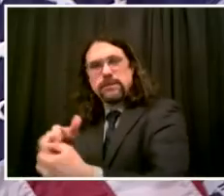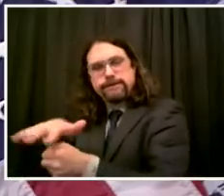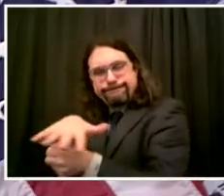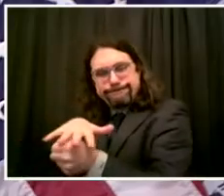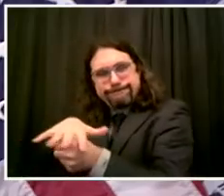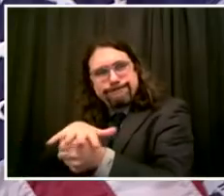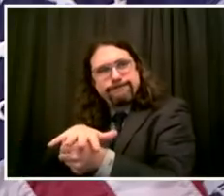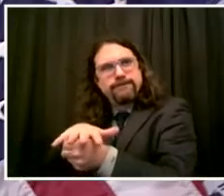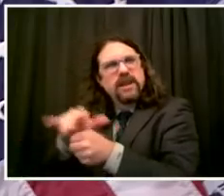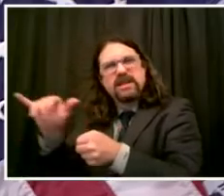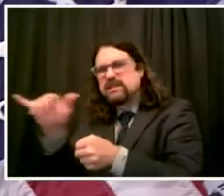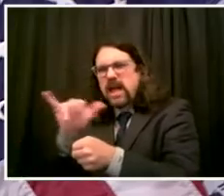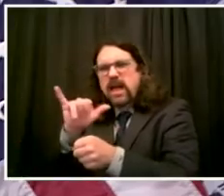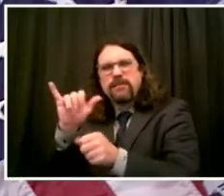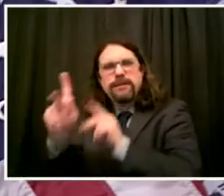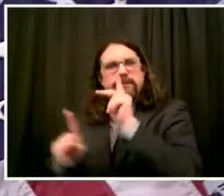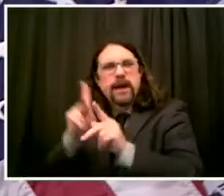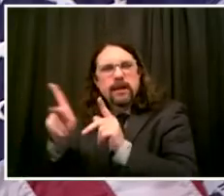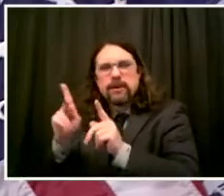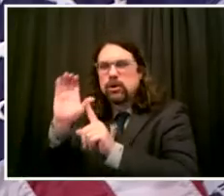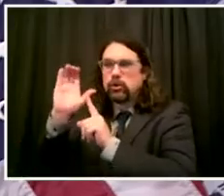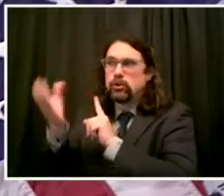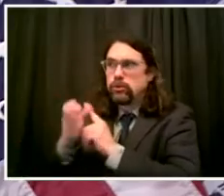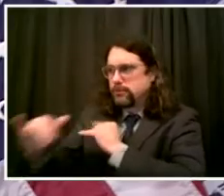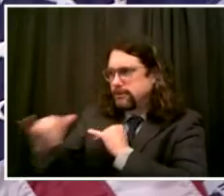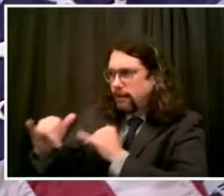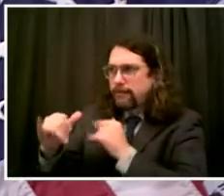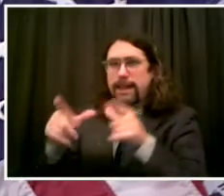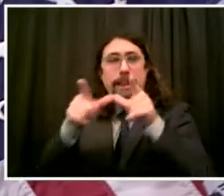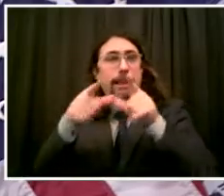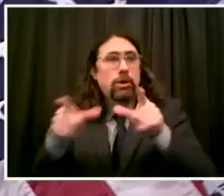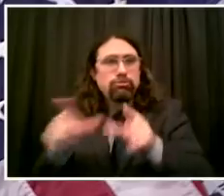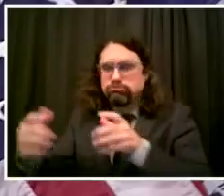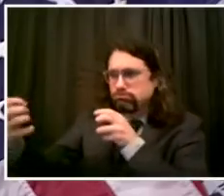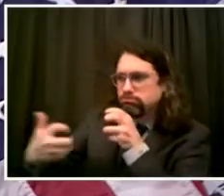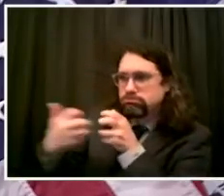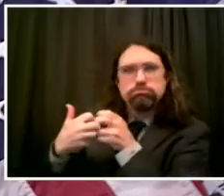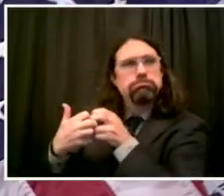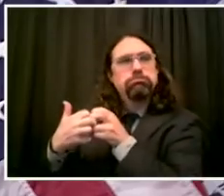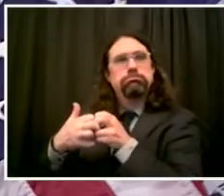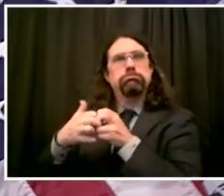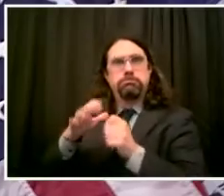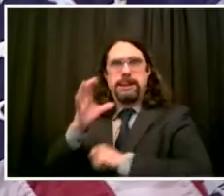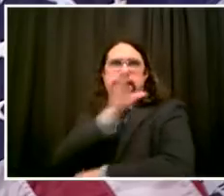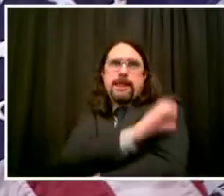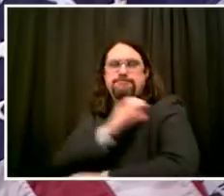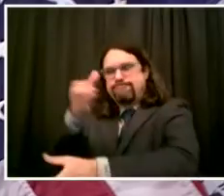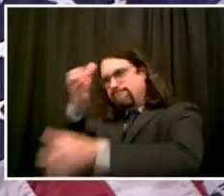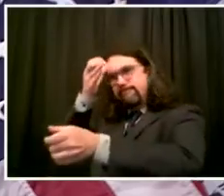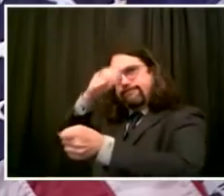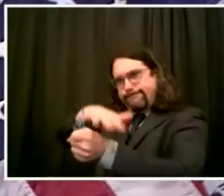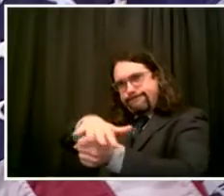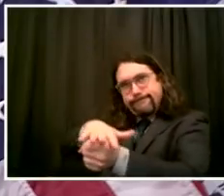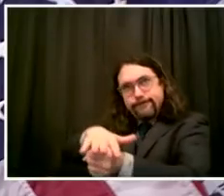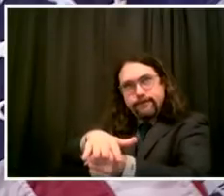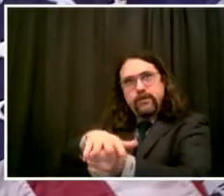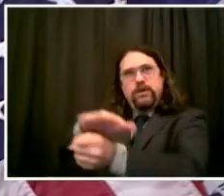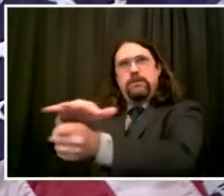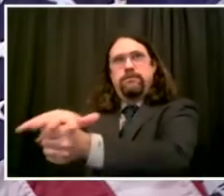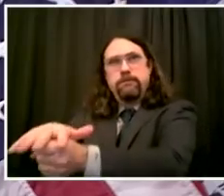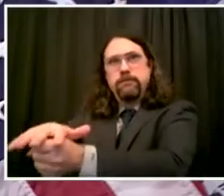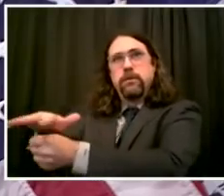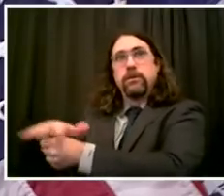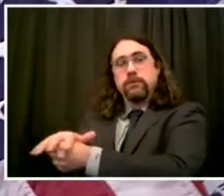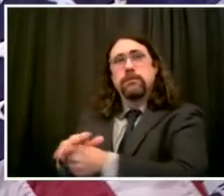challenges that have been a real hindrance to the good work they do in normal times. Remember, these are